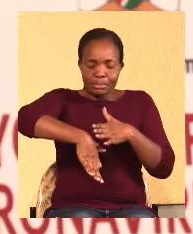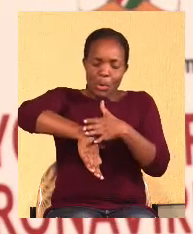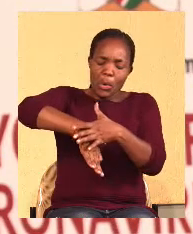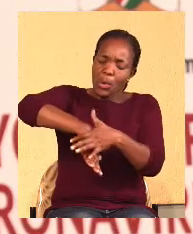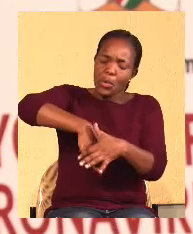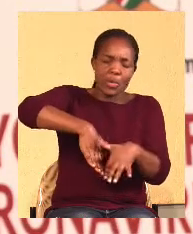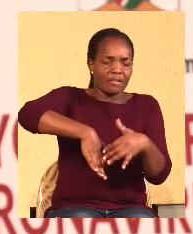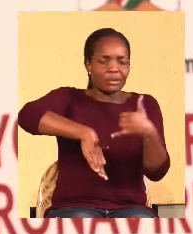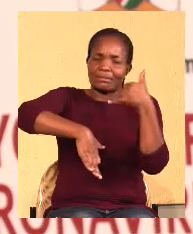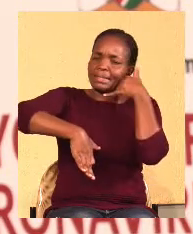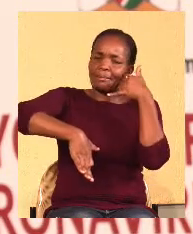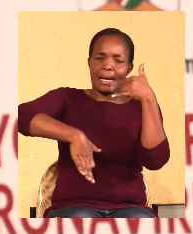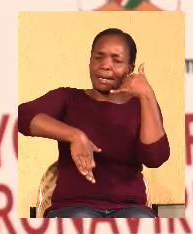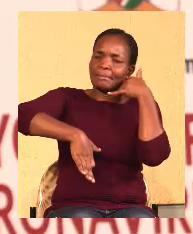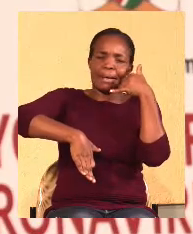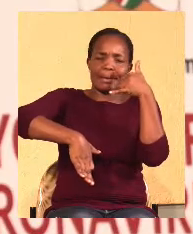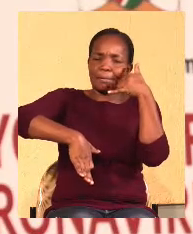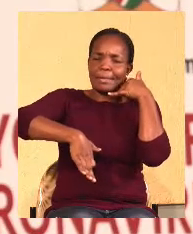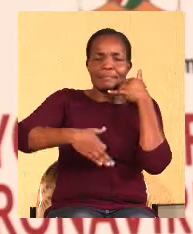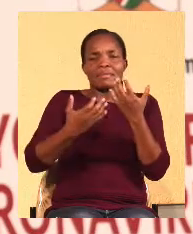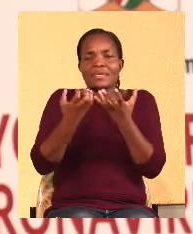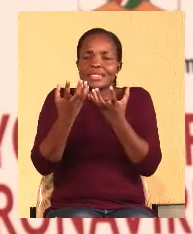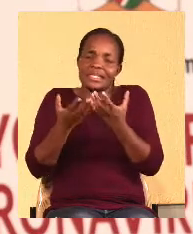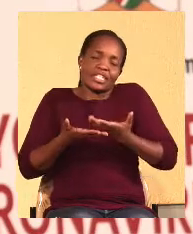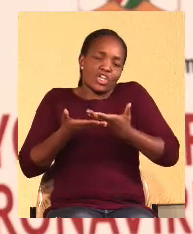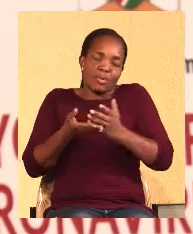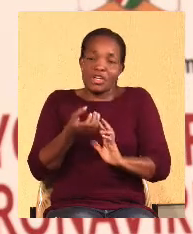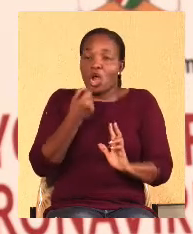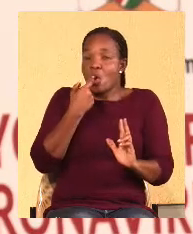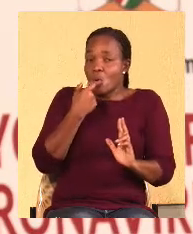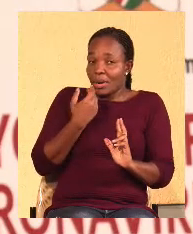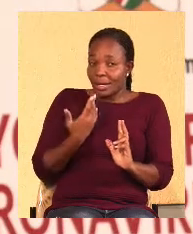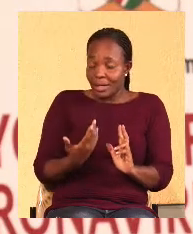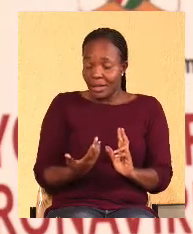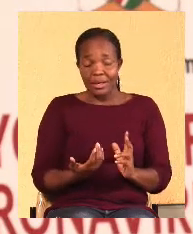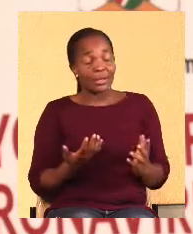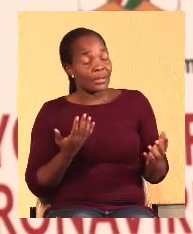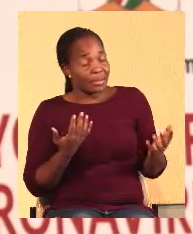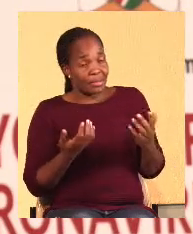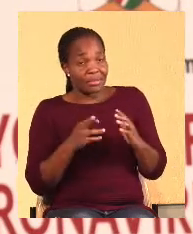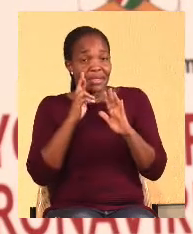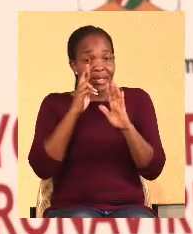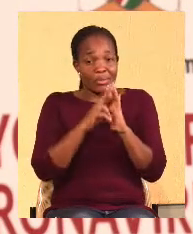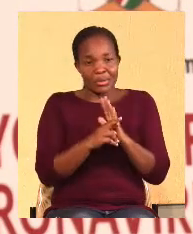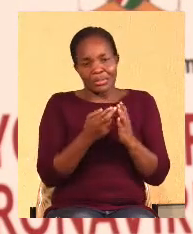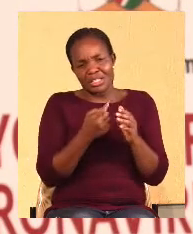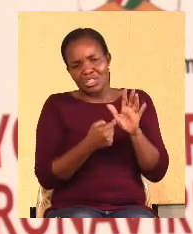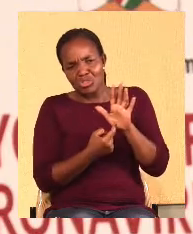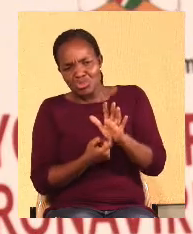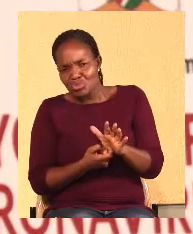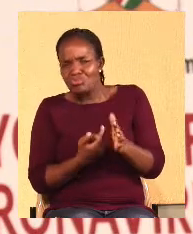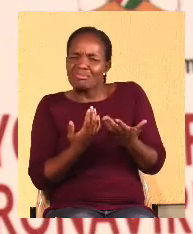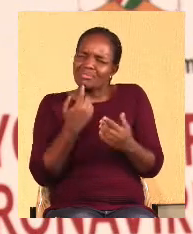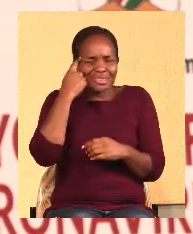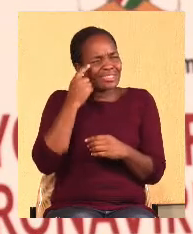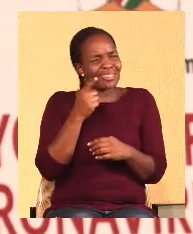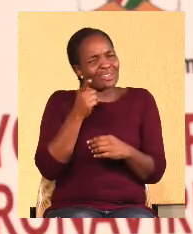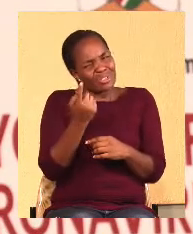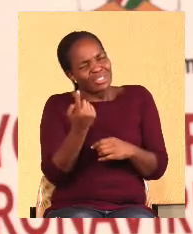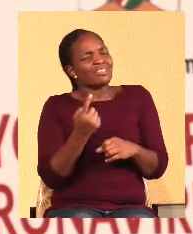Windhoek when they need medical attention or when they are reporting that they are having signs and symptoms of